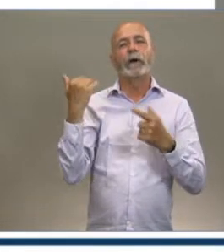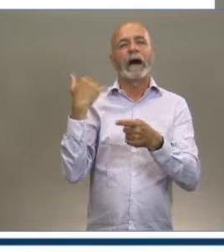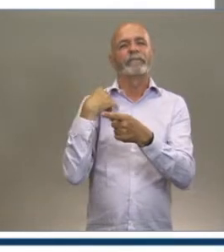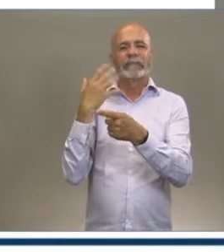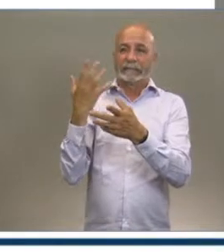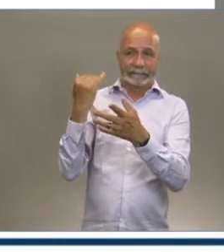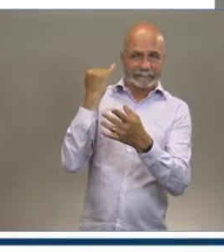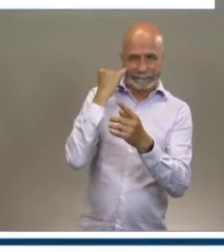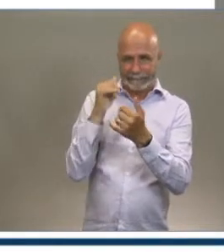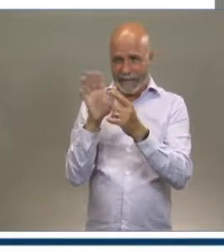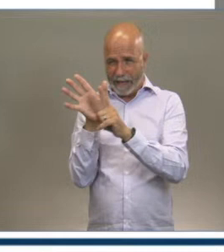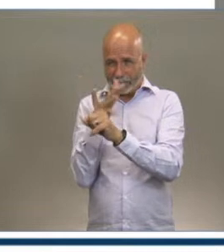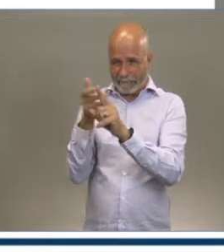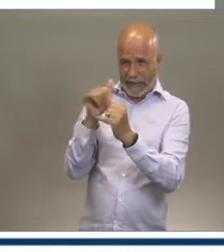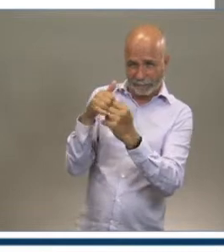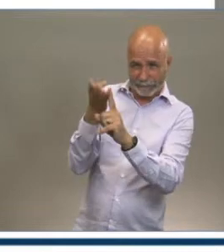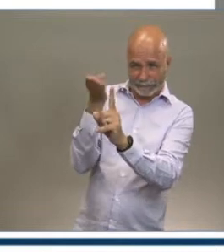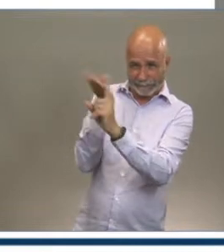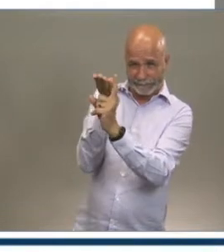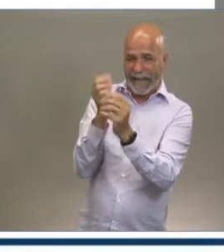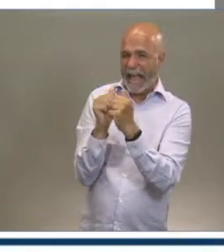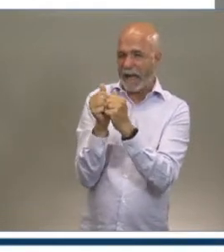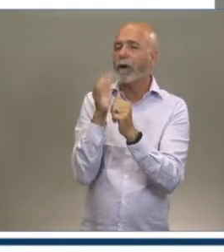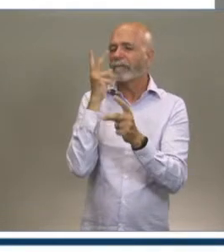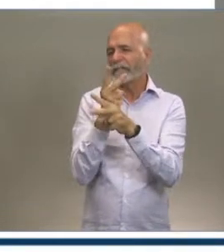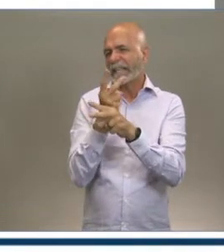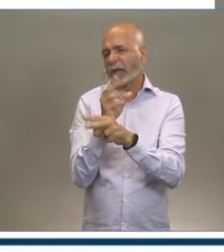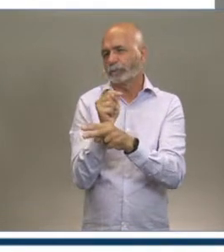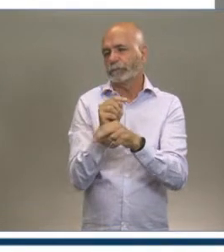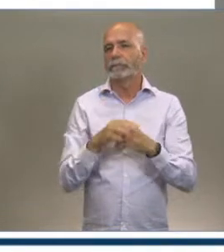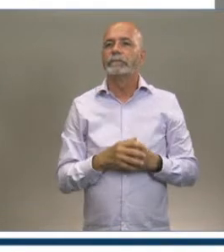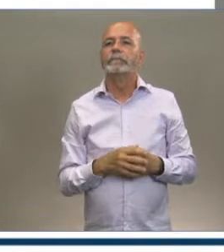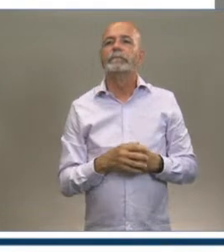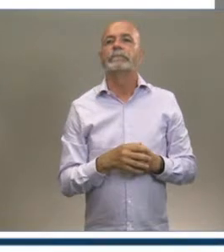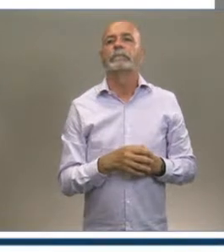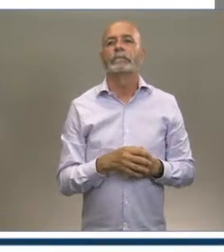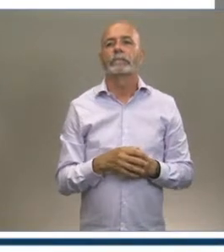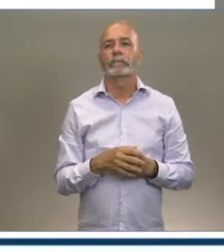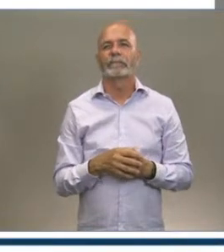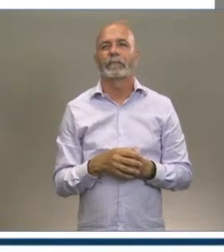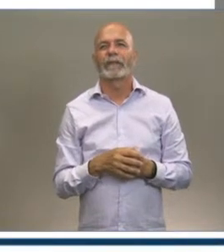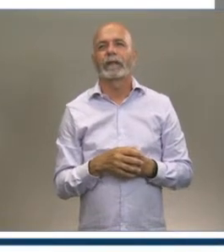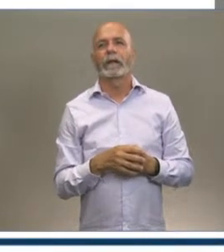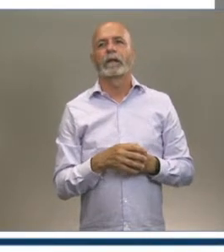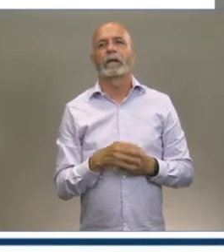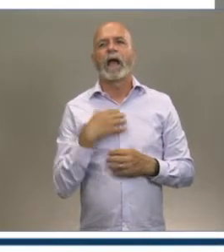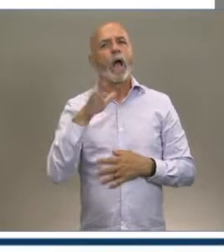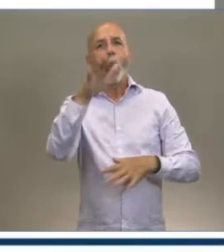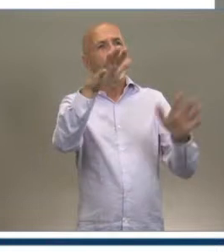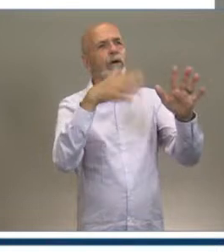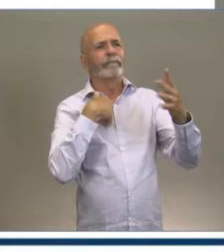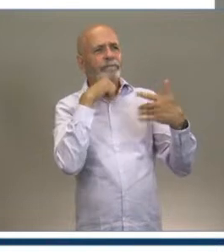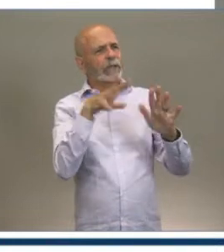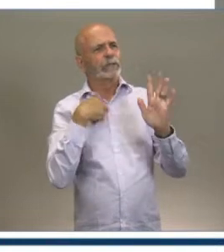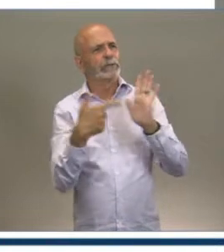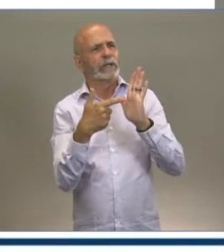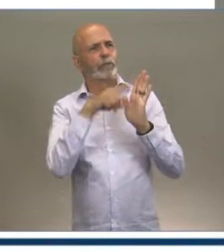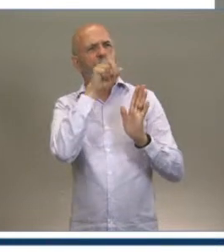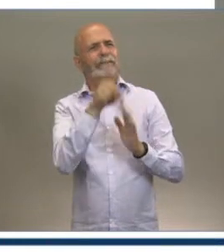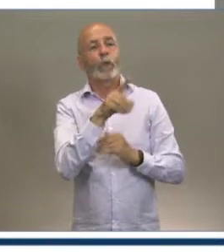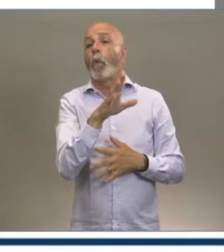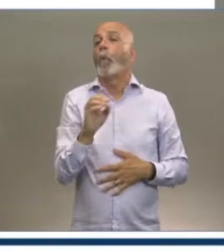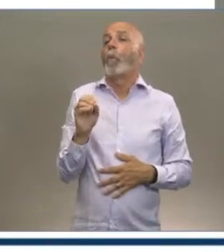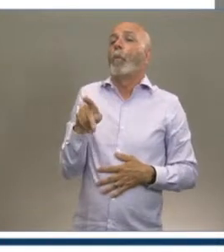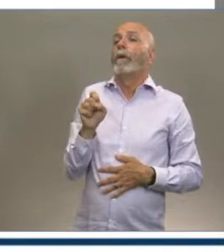carefully. Next, we'll go to Tim Bousquet with the Halifax Examiner. Oh, sorry. On vaccination. So this isn't new. First of